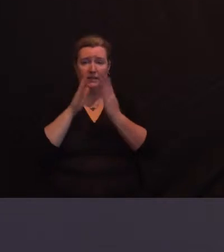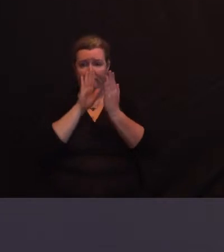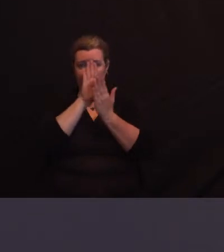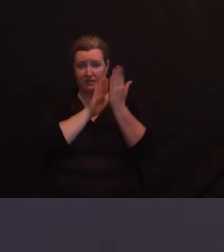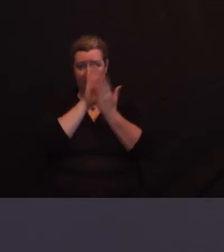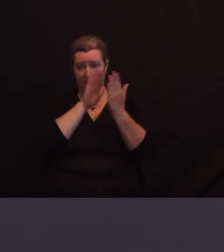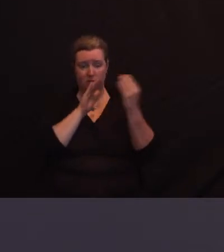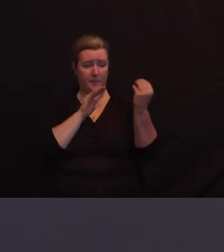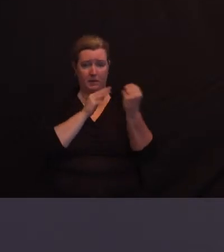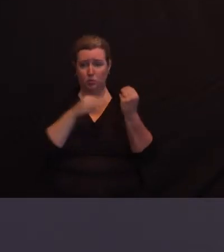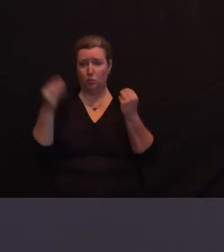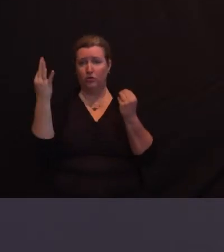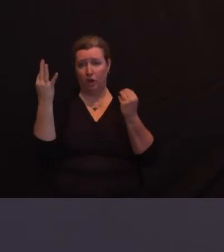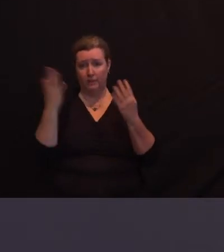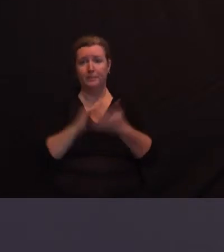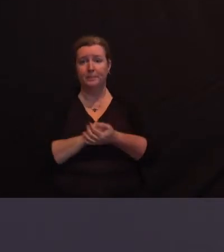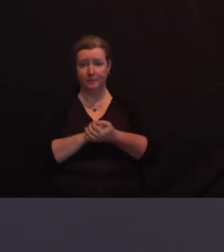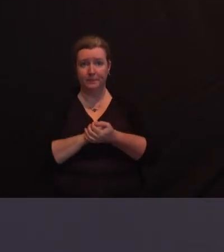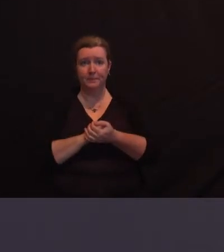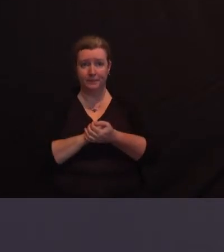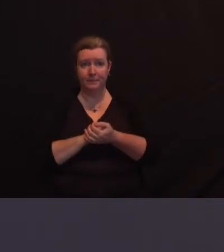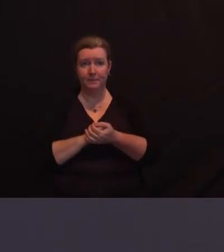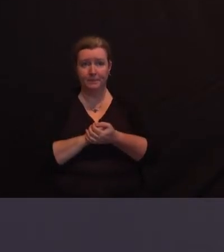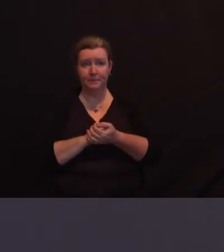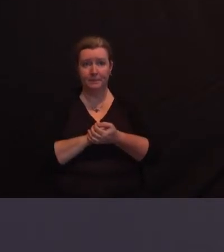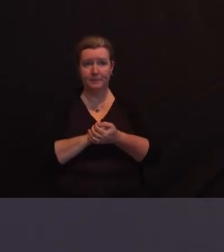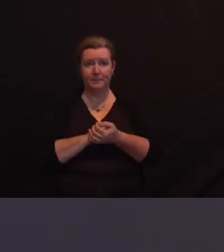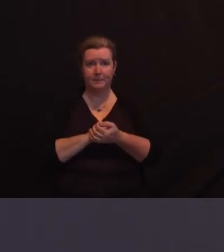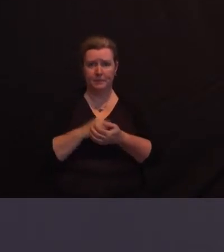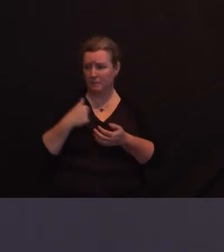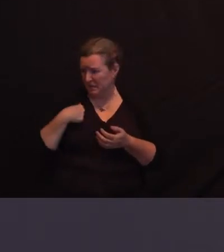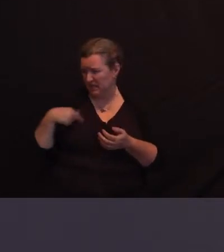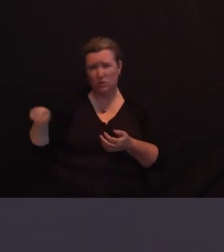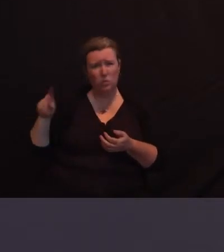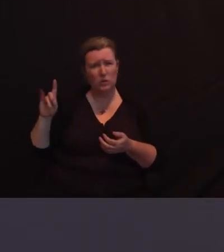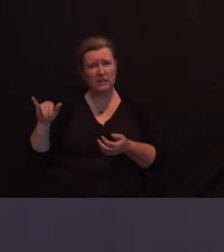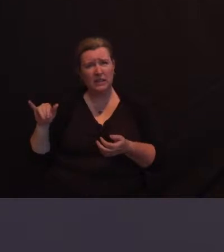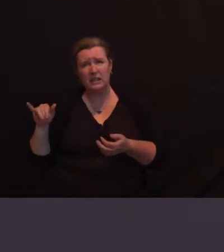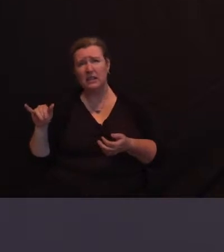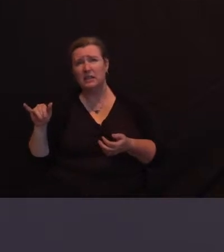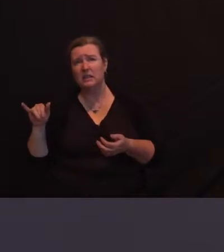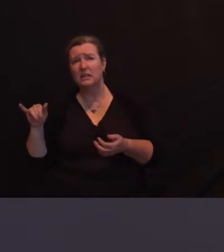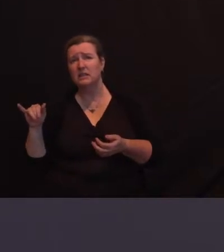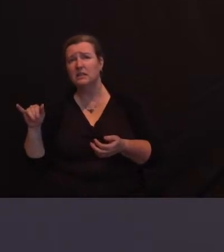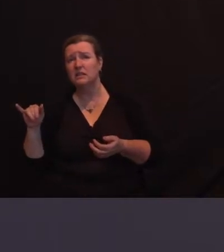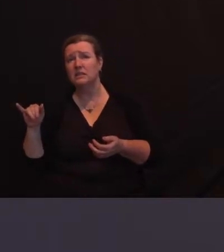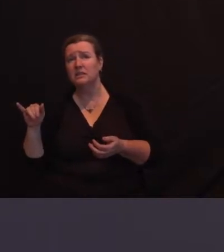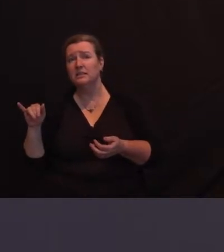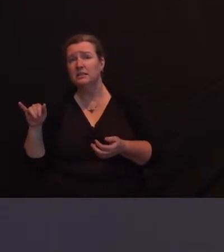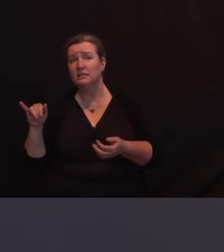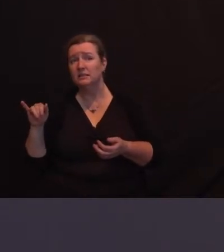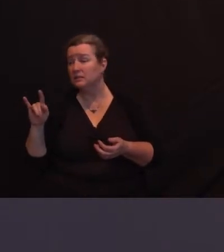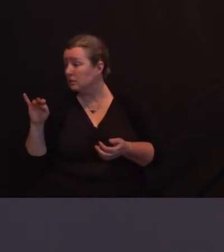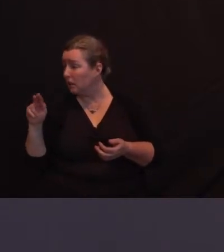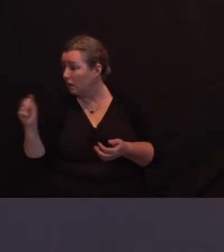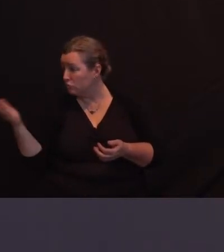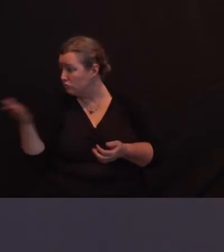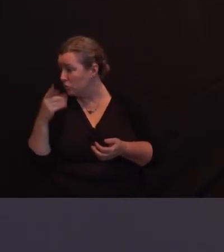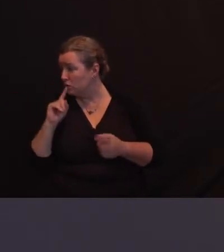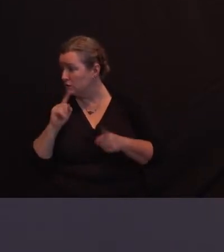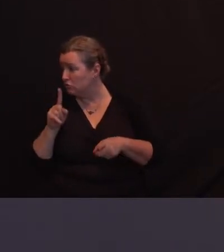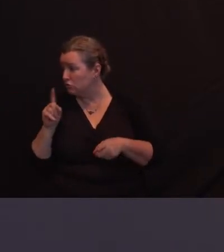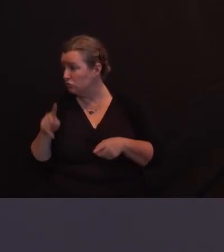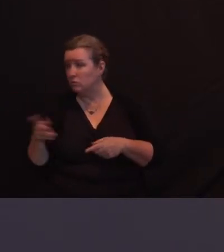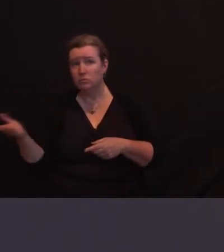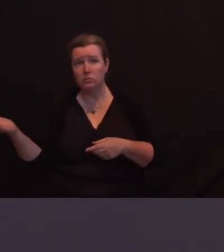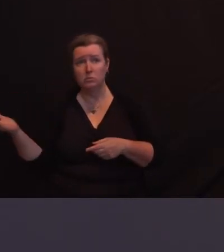I think the message, Judy, I'll try, and you or Tina, we got to make sure Tina, we get our money's worth. Tina gets her money's worth from being here today. I think the